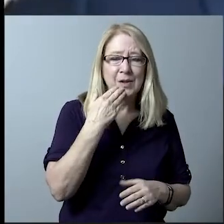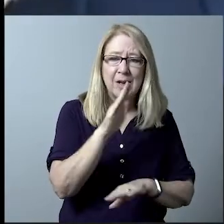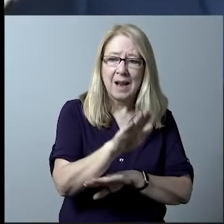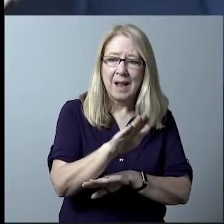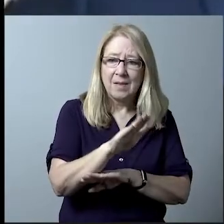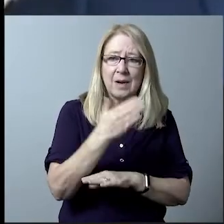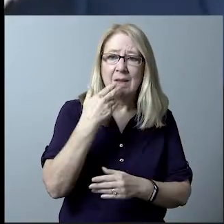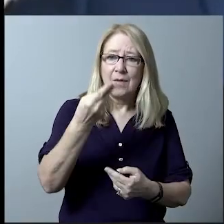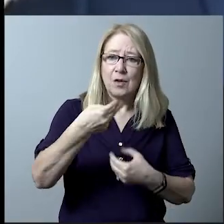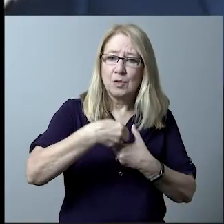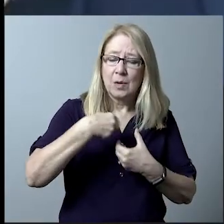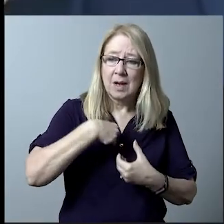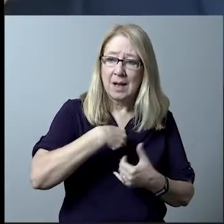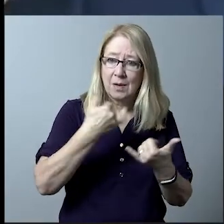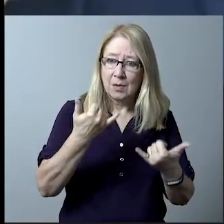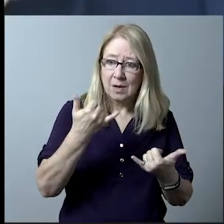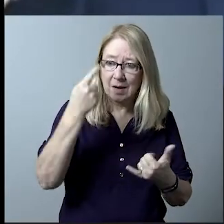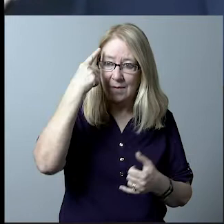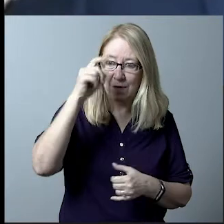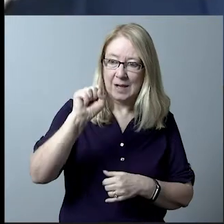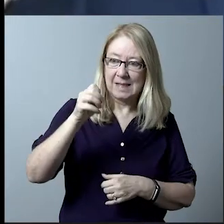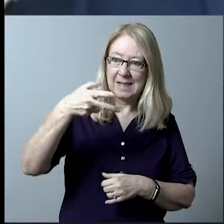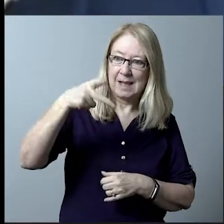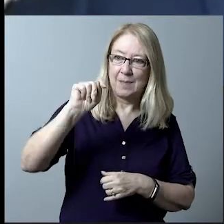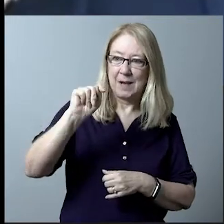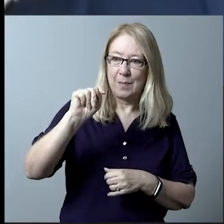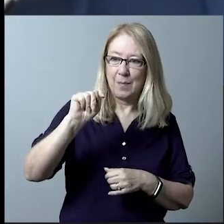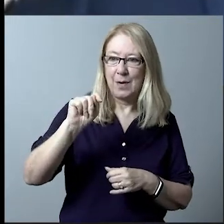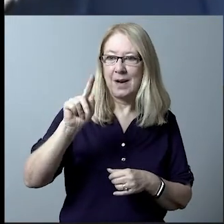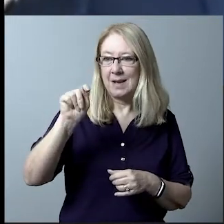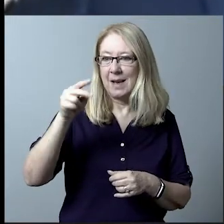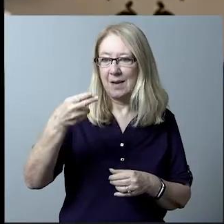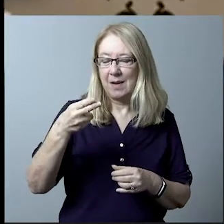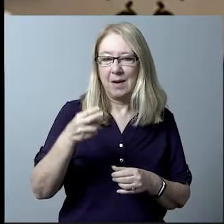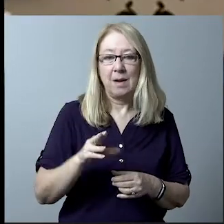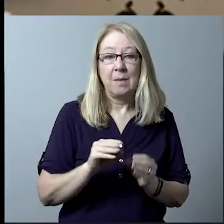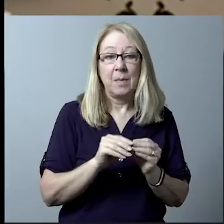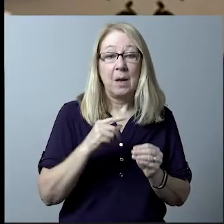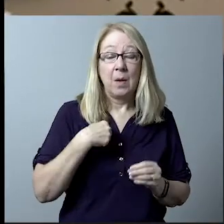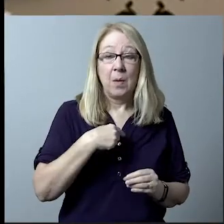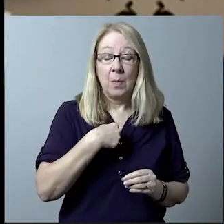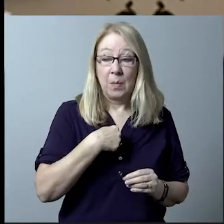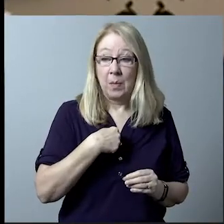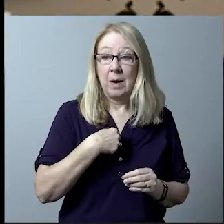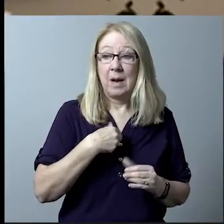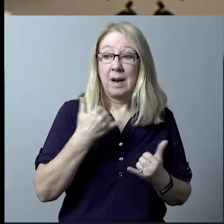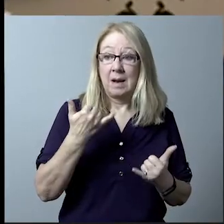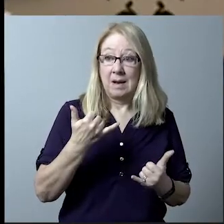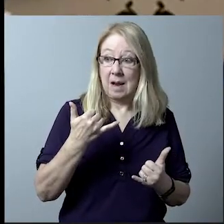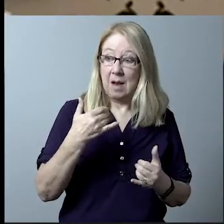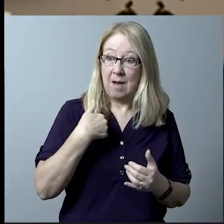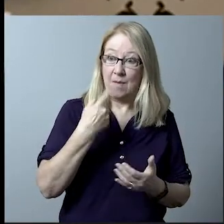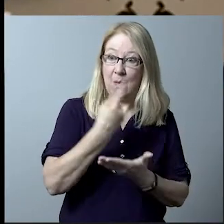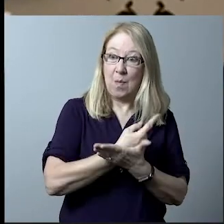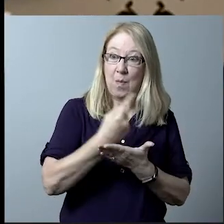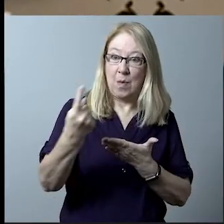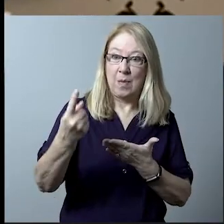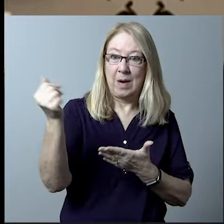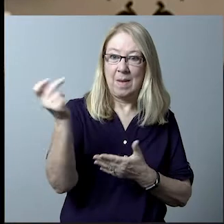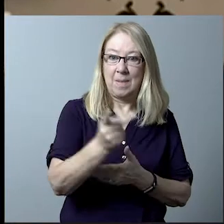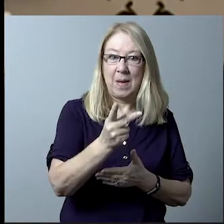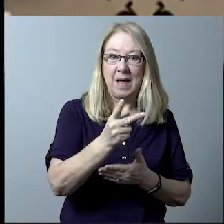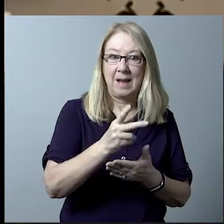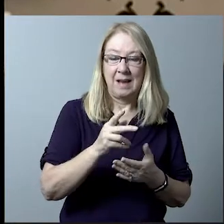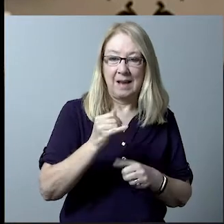afternoon. Thank you for joining us today for our September Town Hall. Believe it or not, we're moving into the 4th week of our return